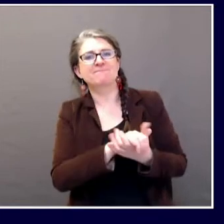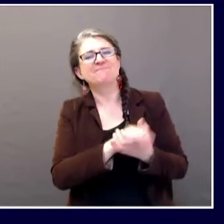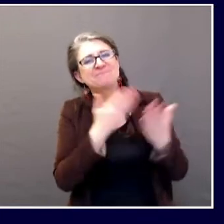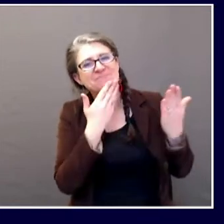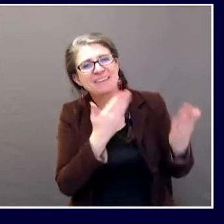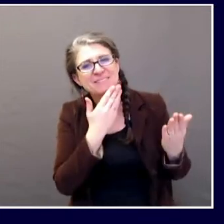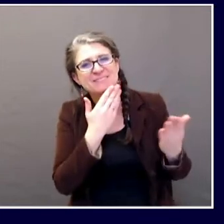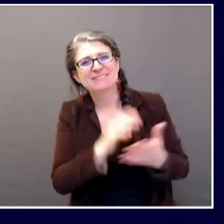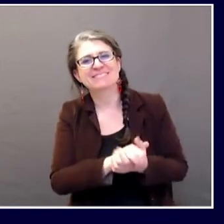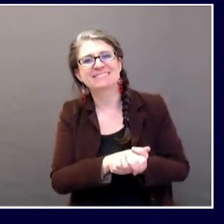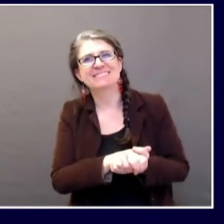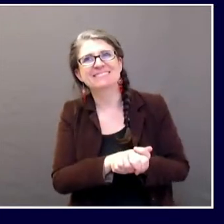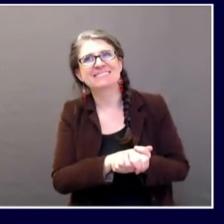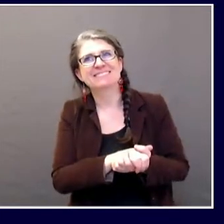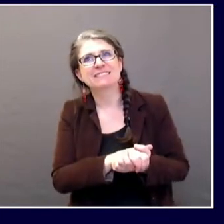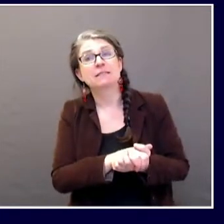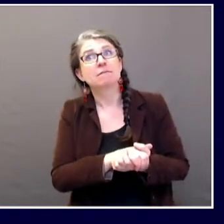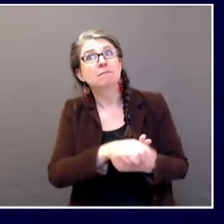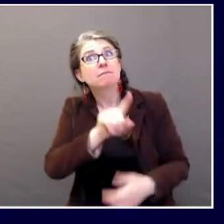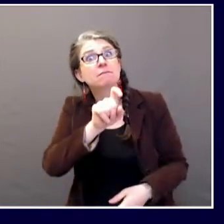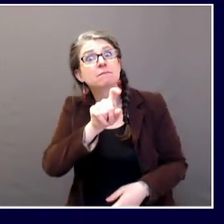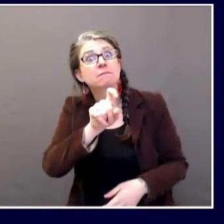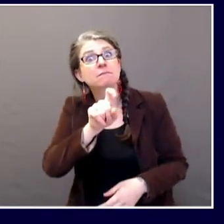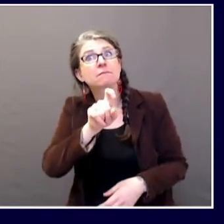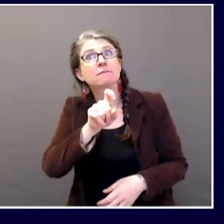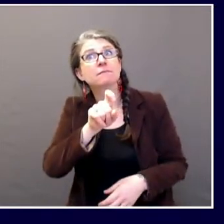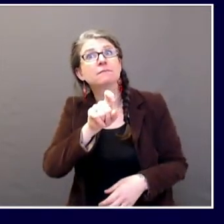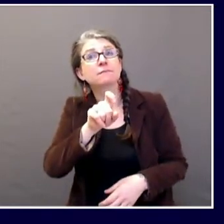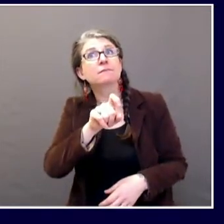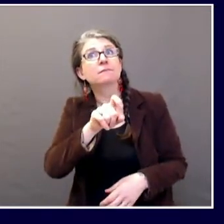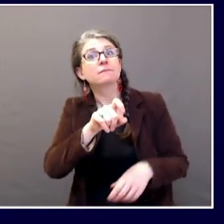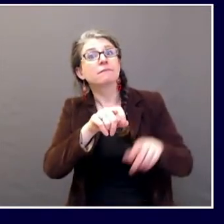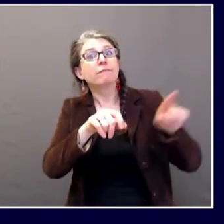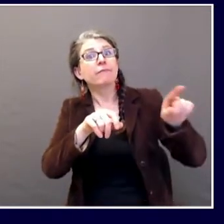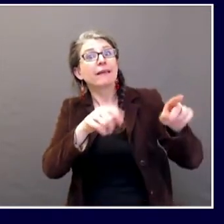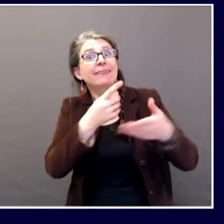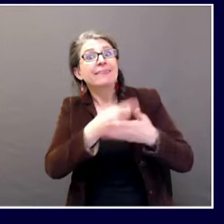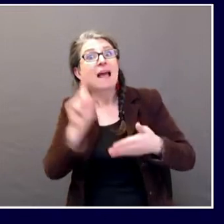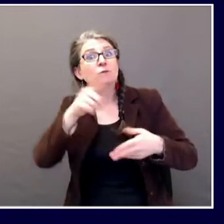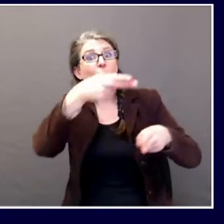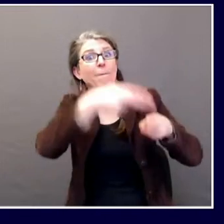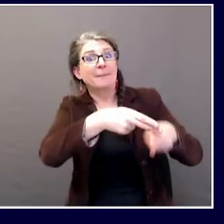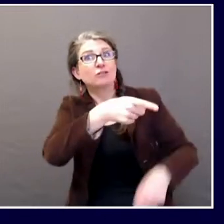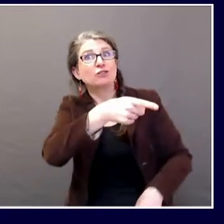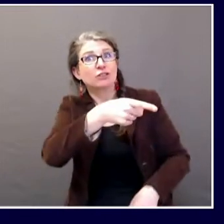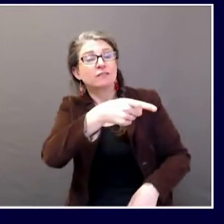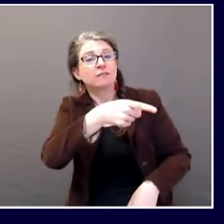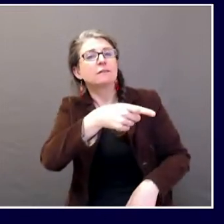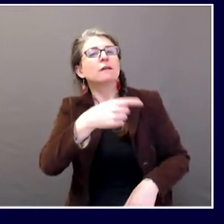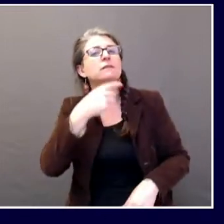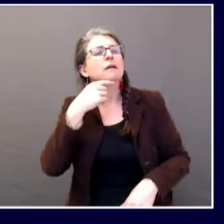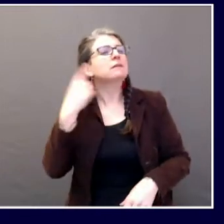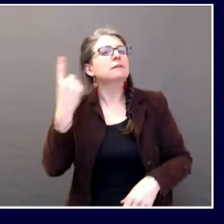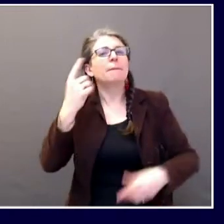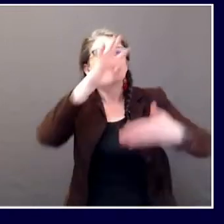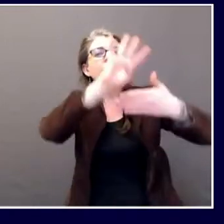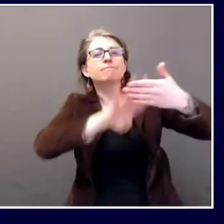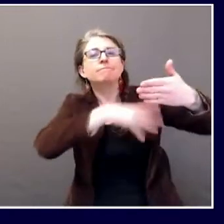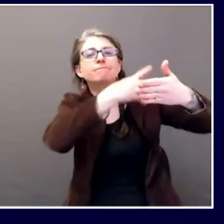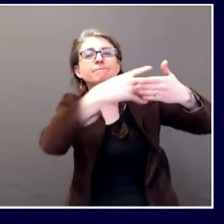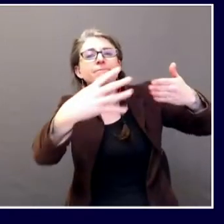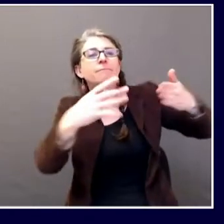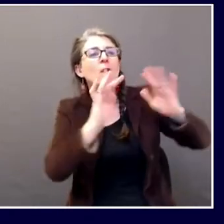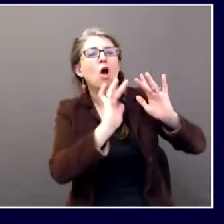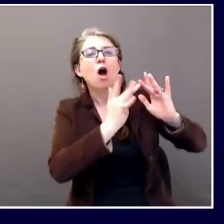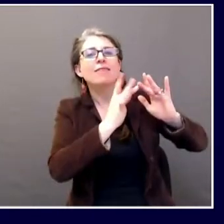themselves with developing some systems for people to get registered for the vaccine. I think you said maybe 2 to 4 weeks away.